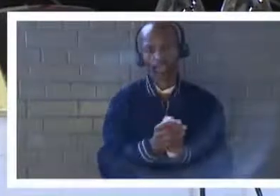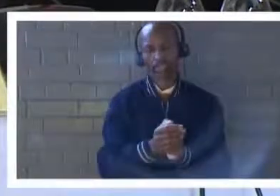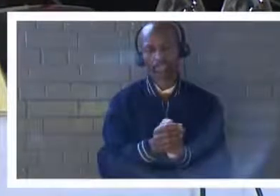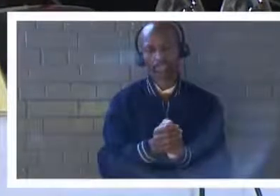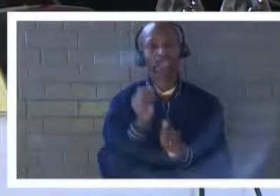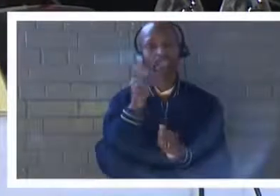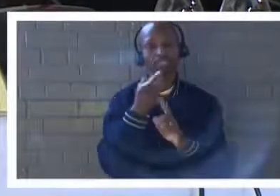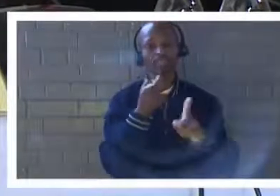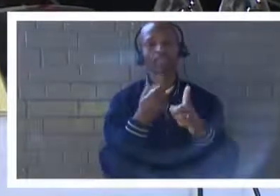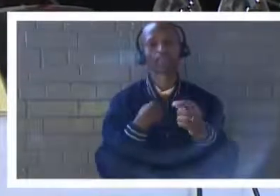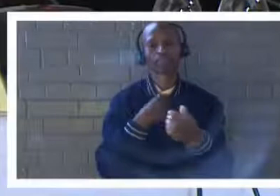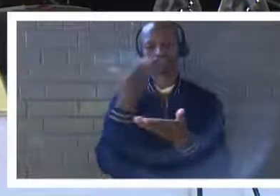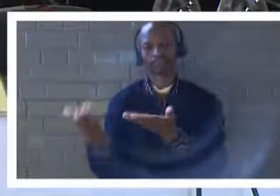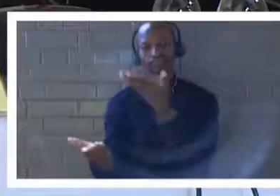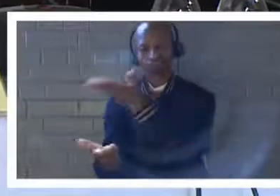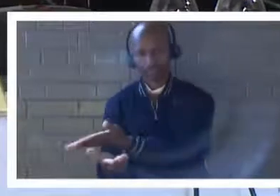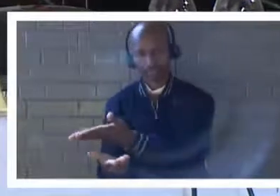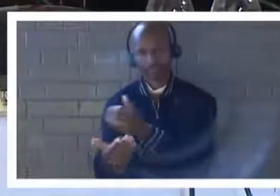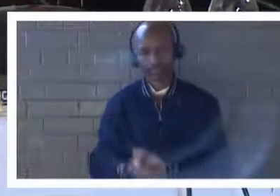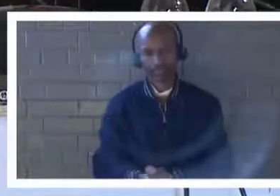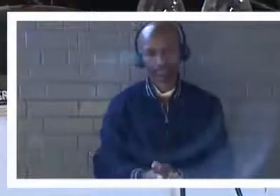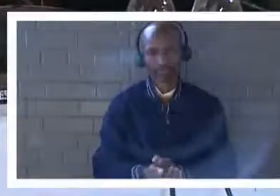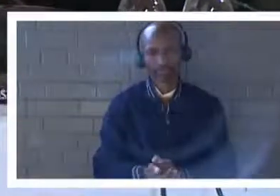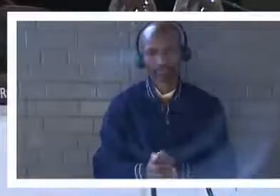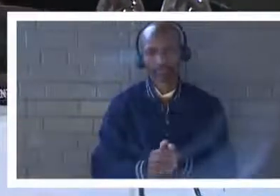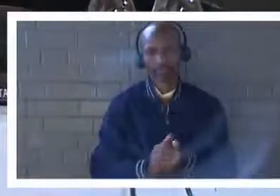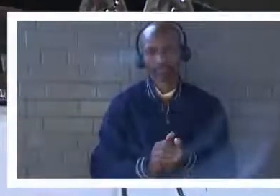from there. Over to you.